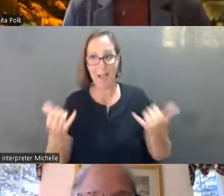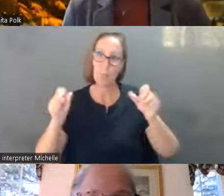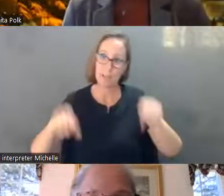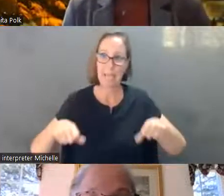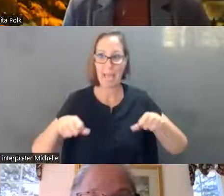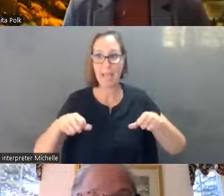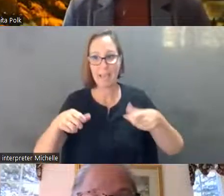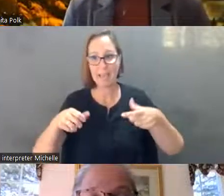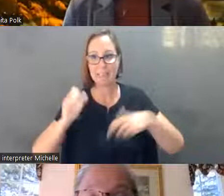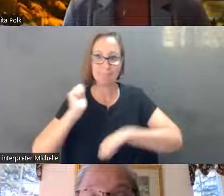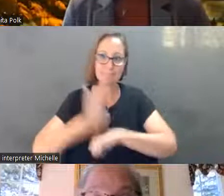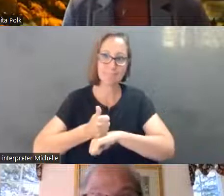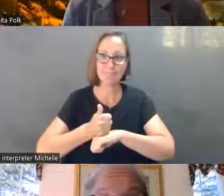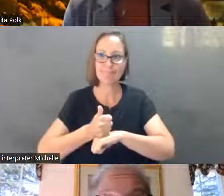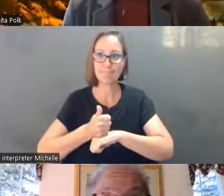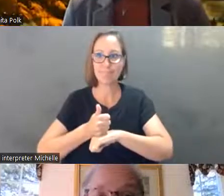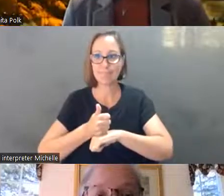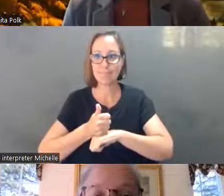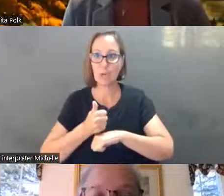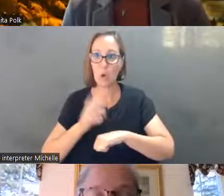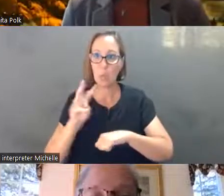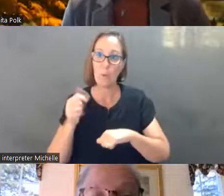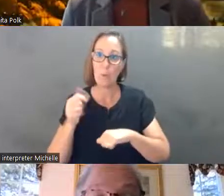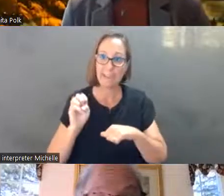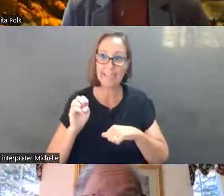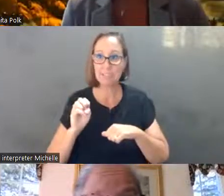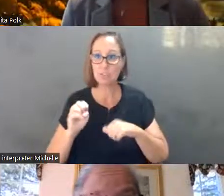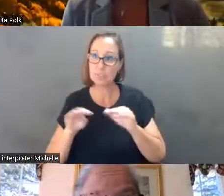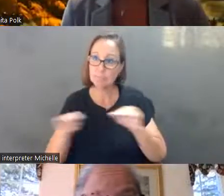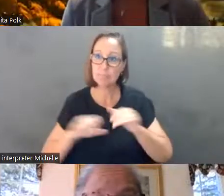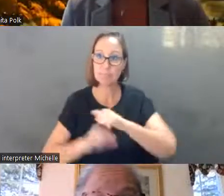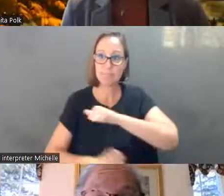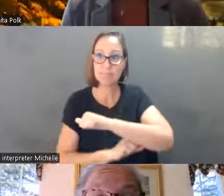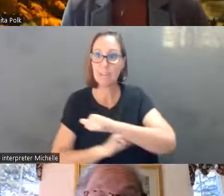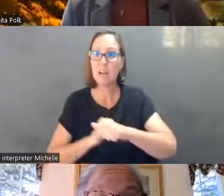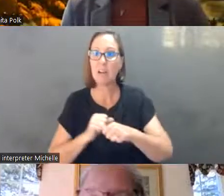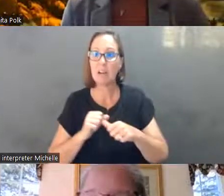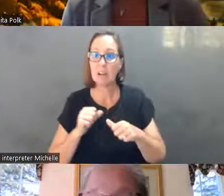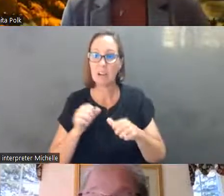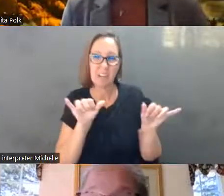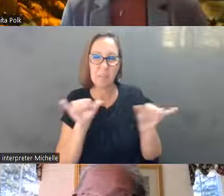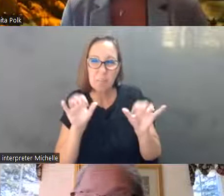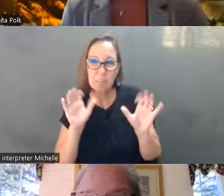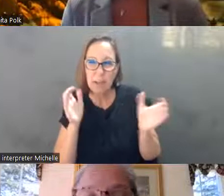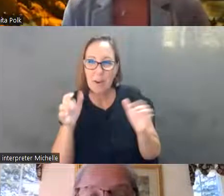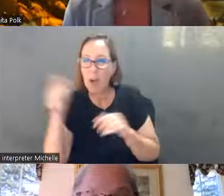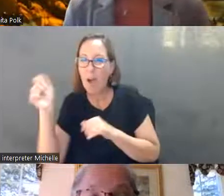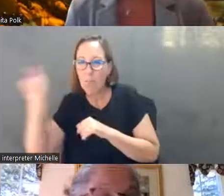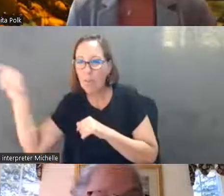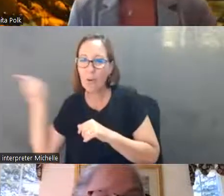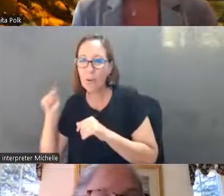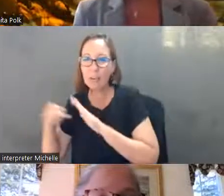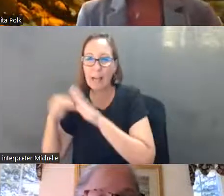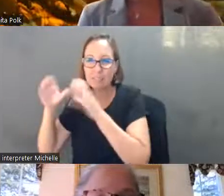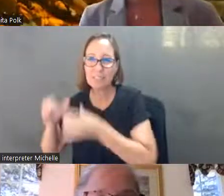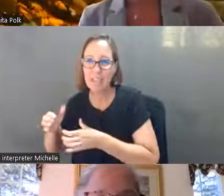establish a wage base the way other classifications and other arenas have.